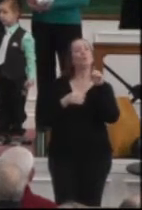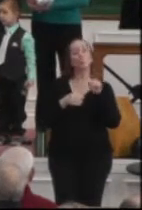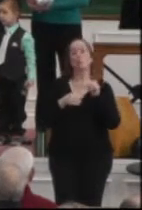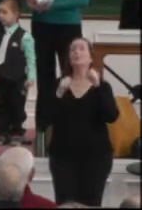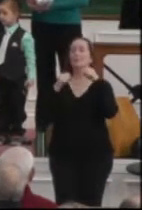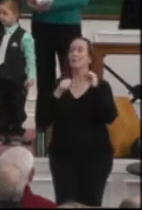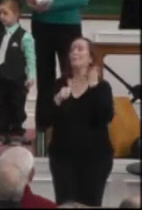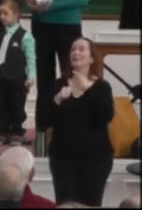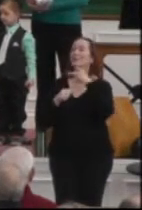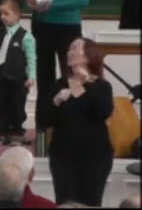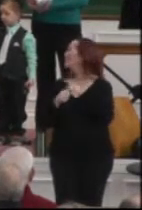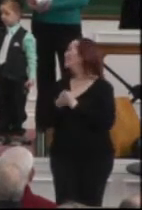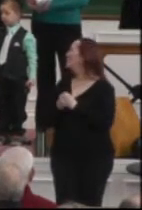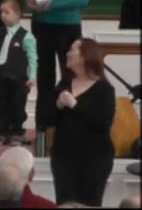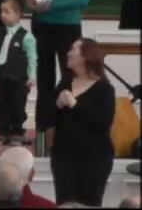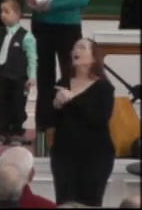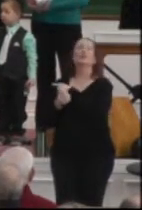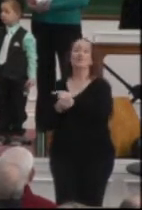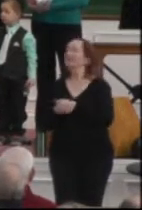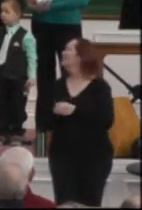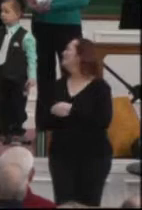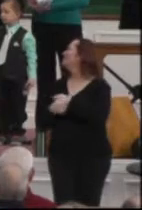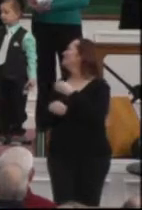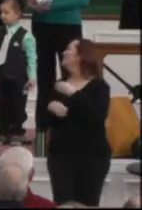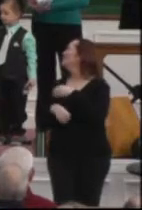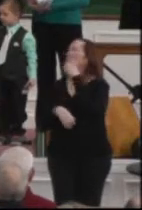She's fine.